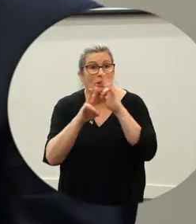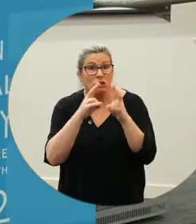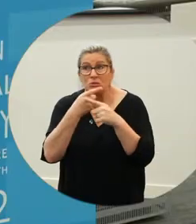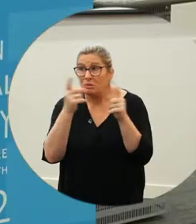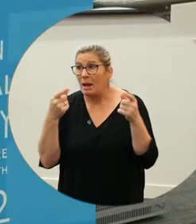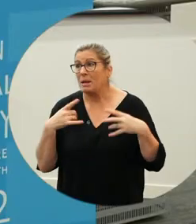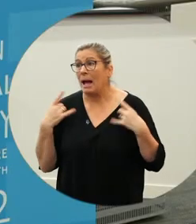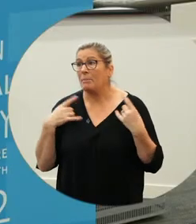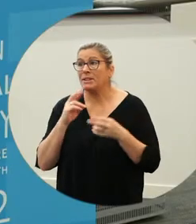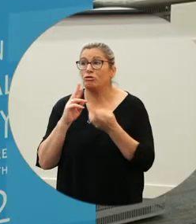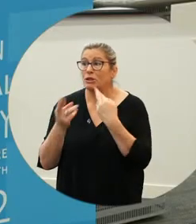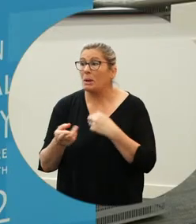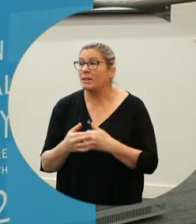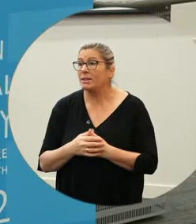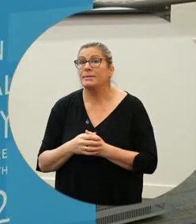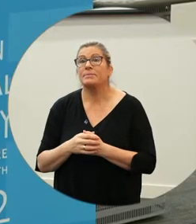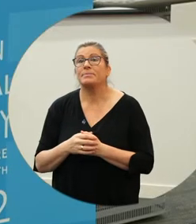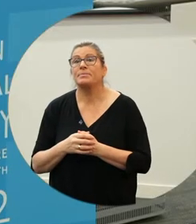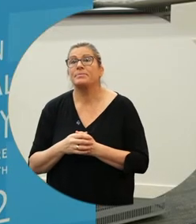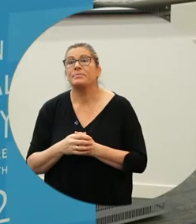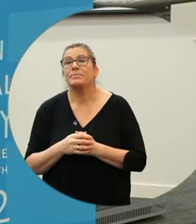I'd be very happy to take them.